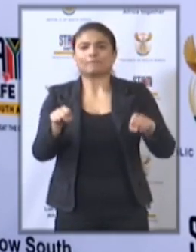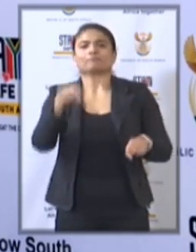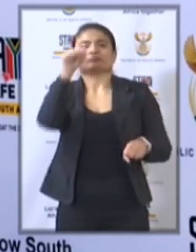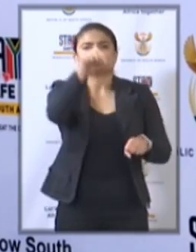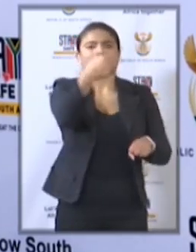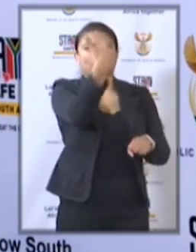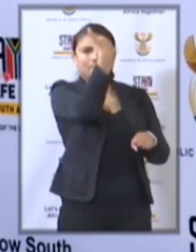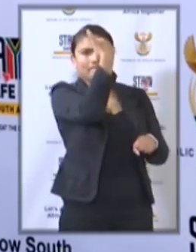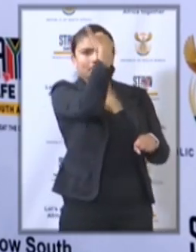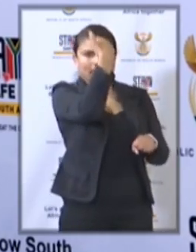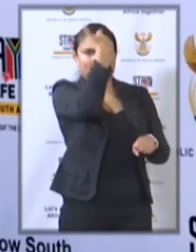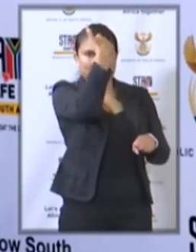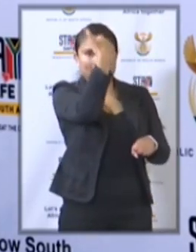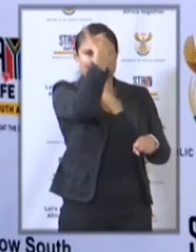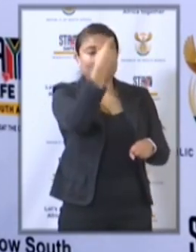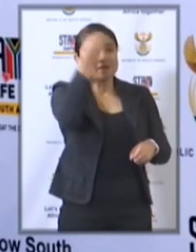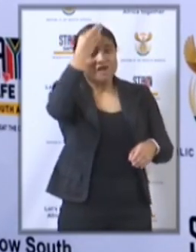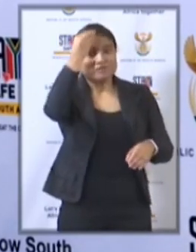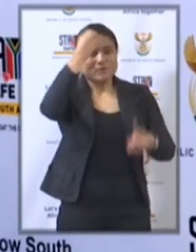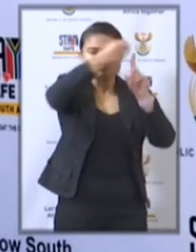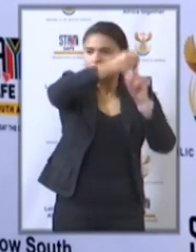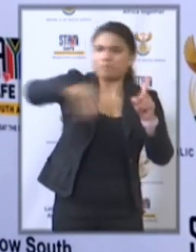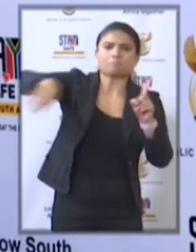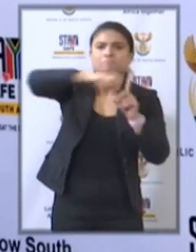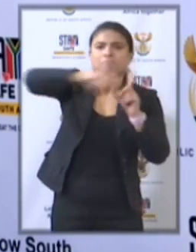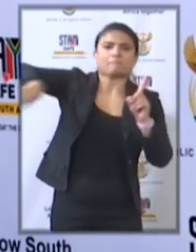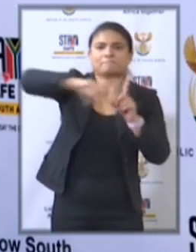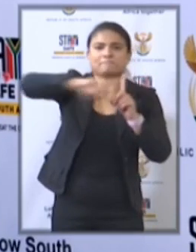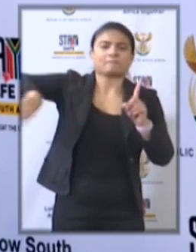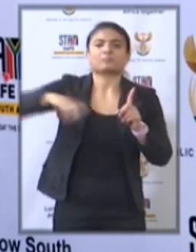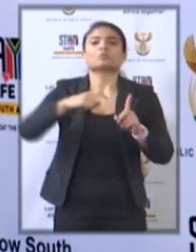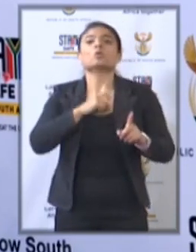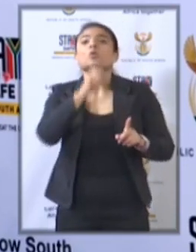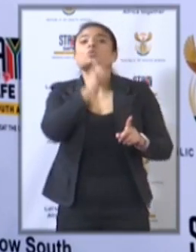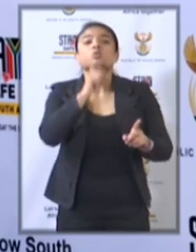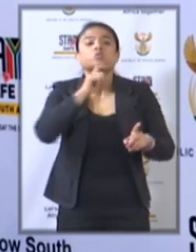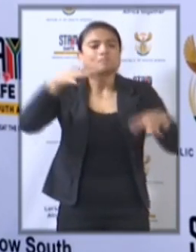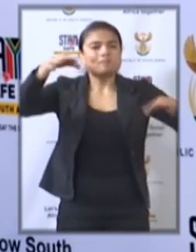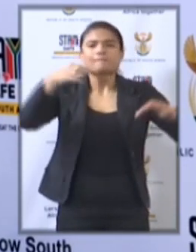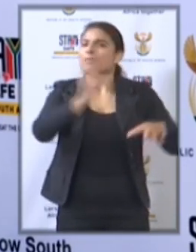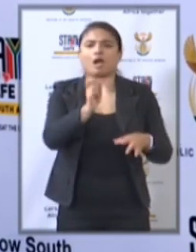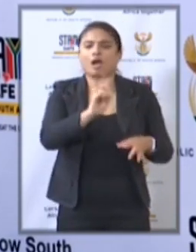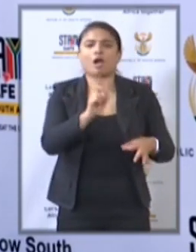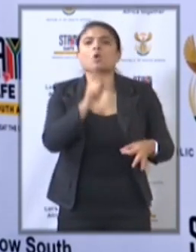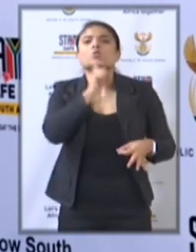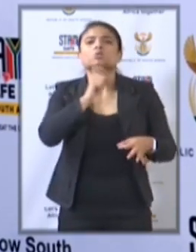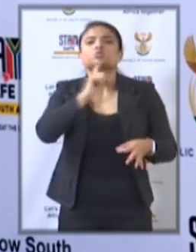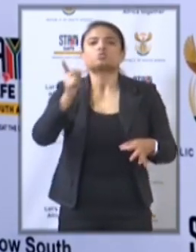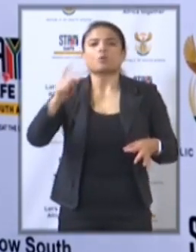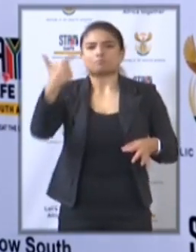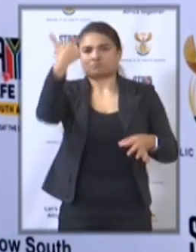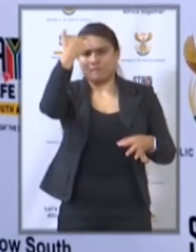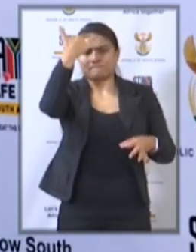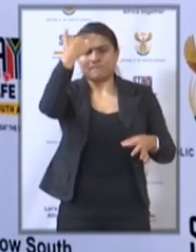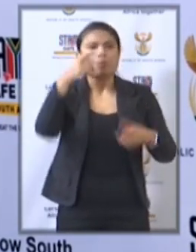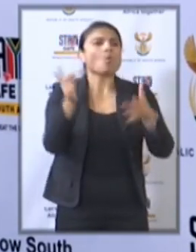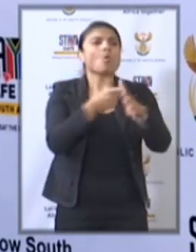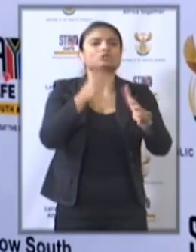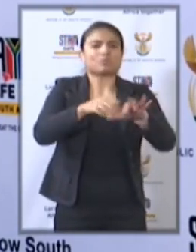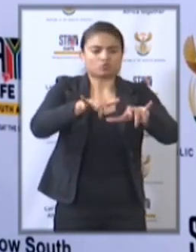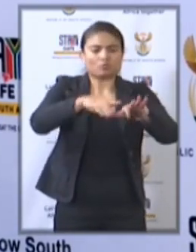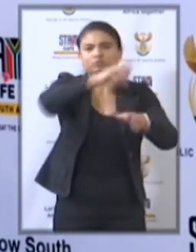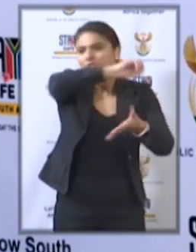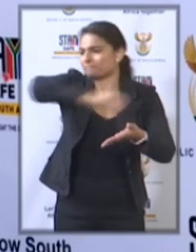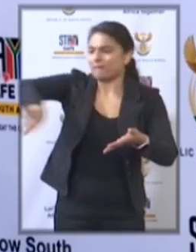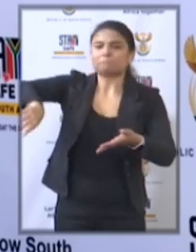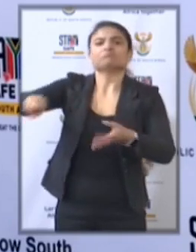close to entrances using paperless digital platform towards assisting in screening of those who are